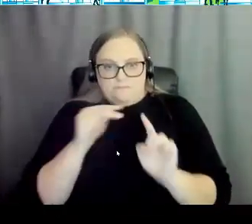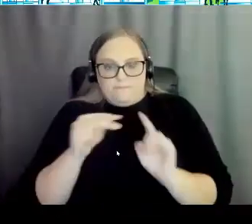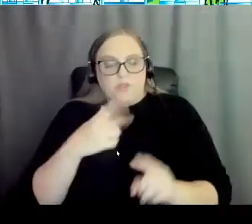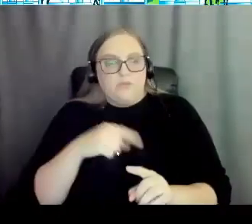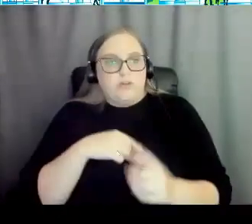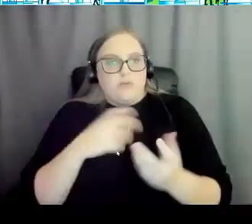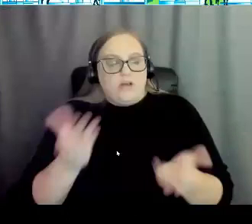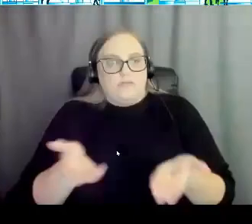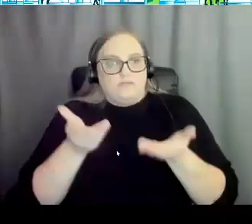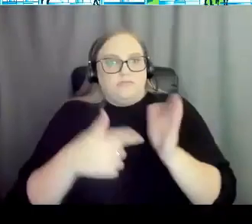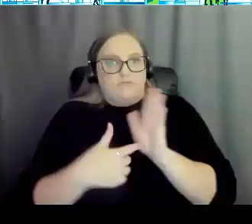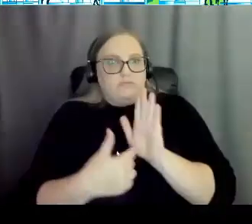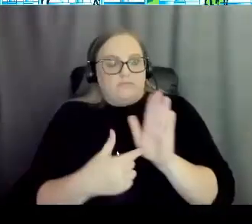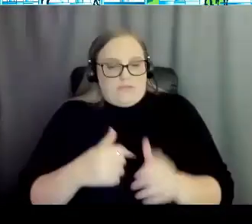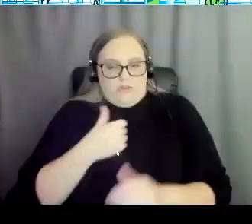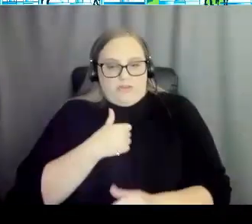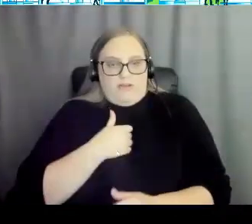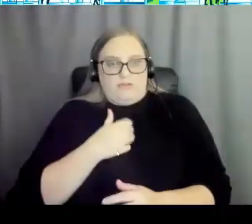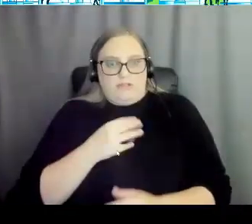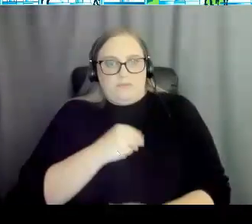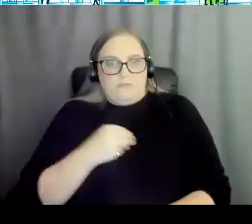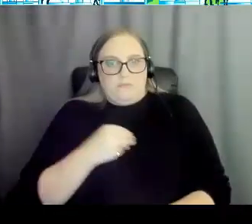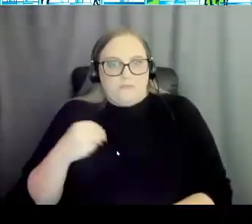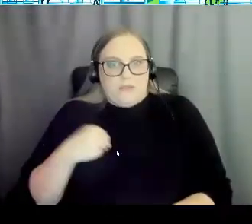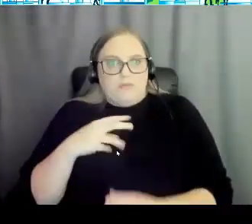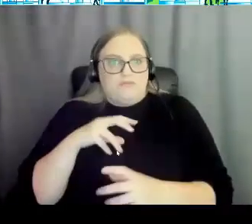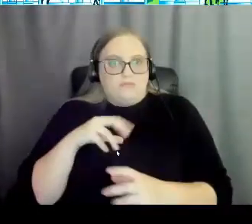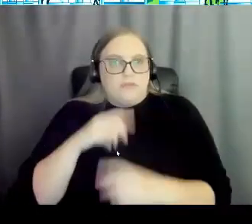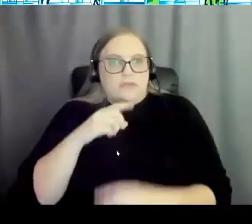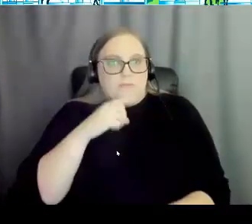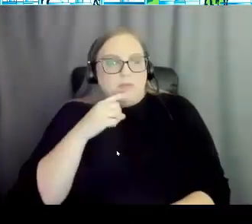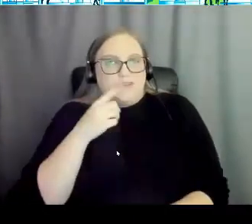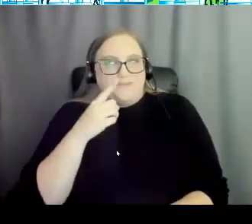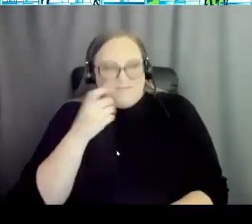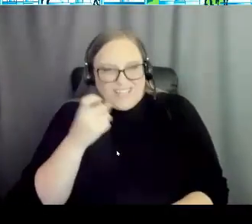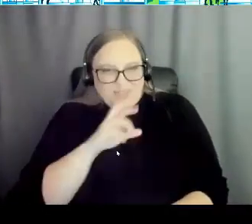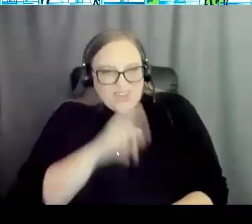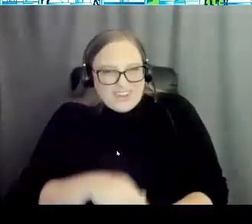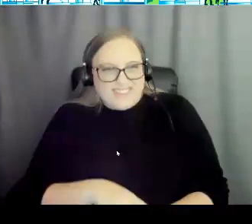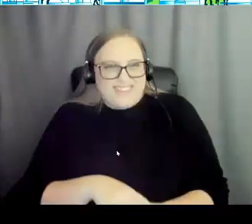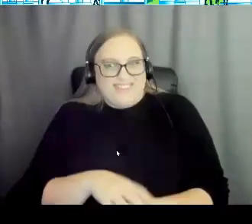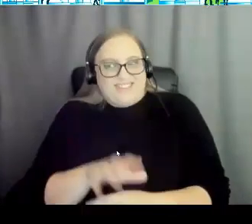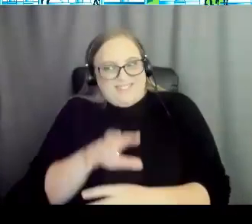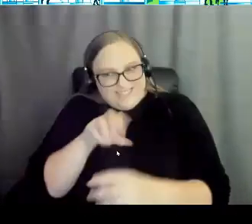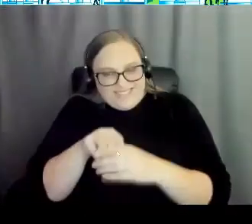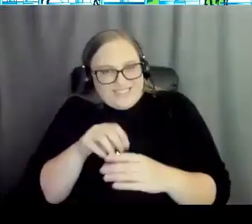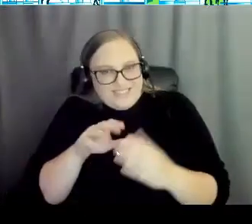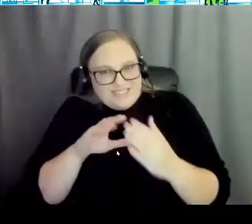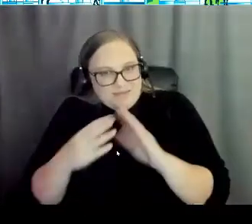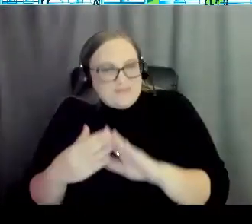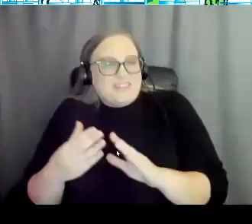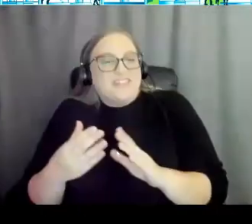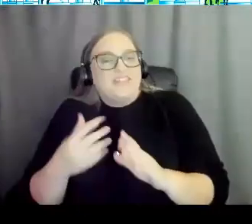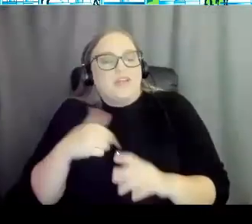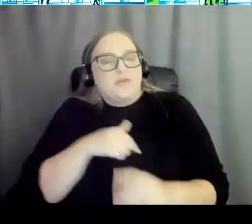as members of the public because we are, and, listen and understand